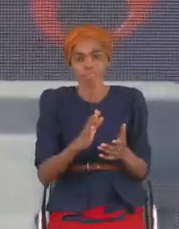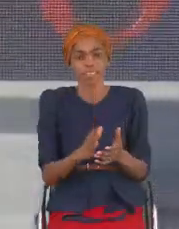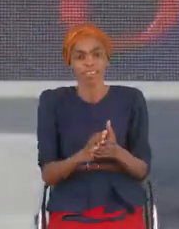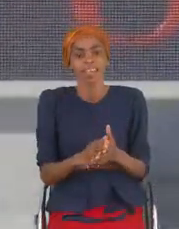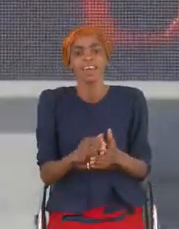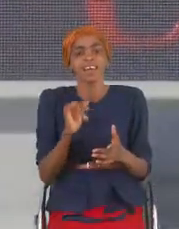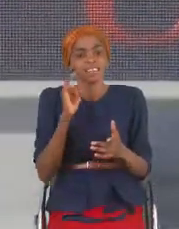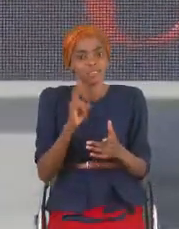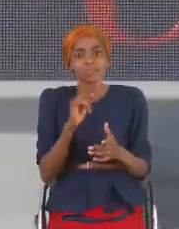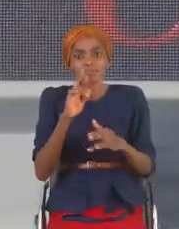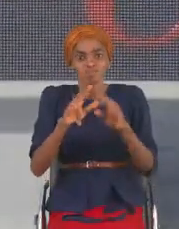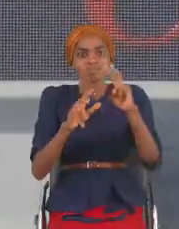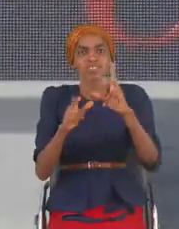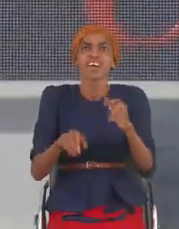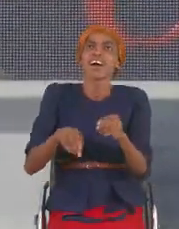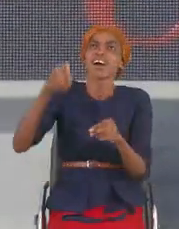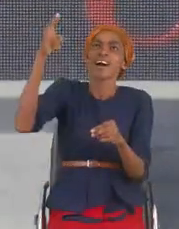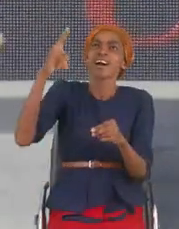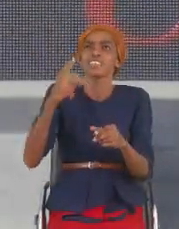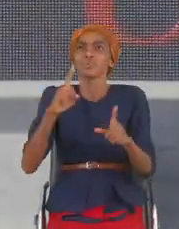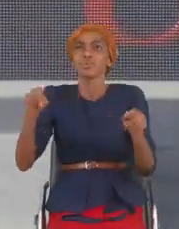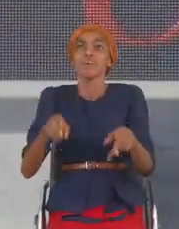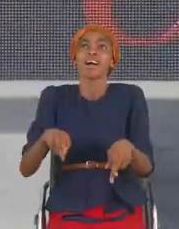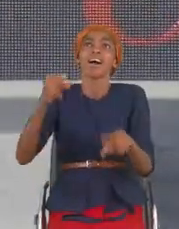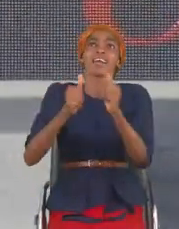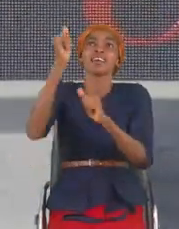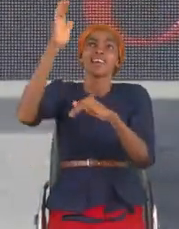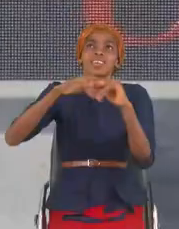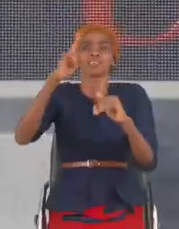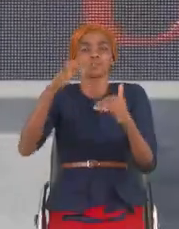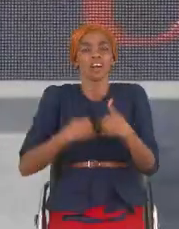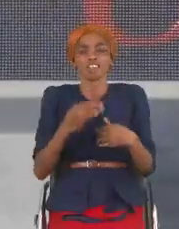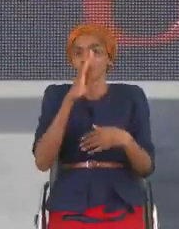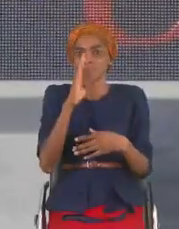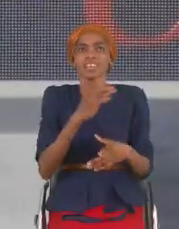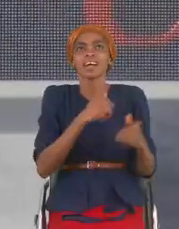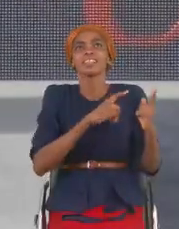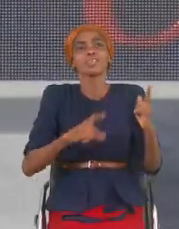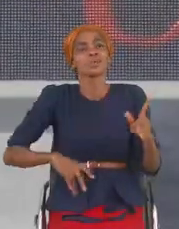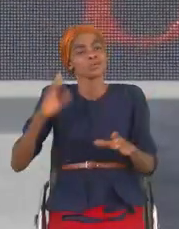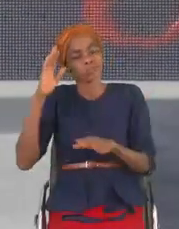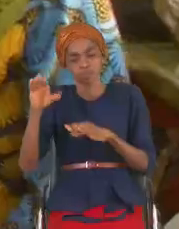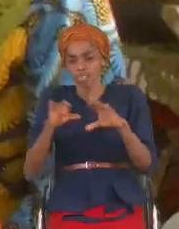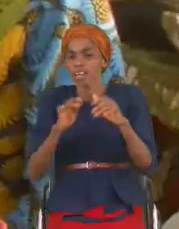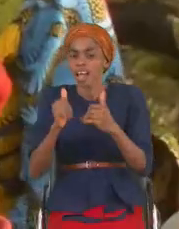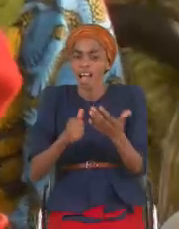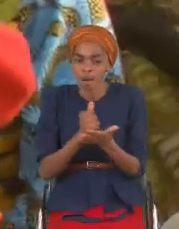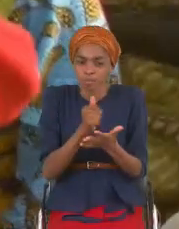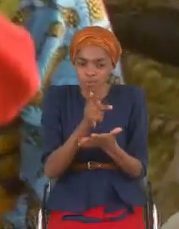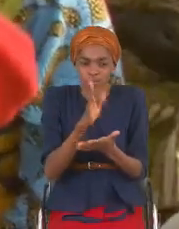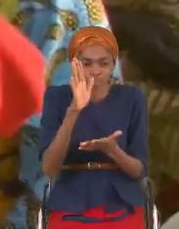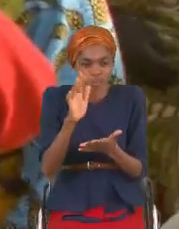climb higher. You'll go higher than you have ever been. And the Lord will approve of